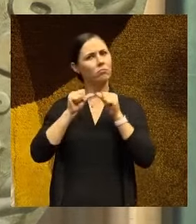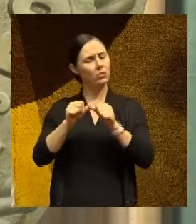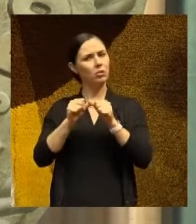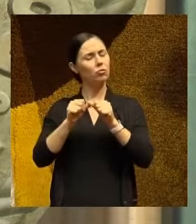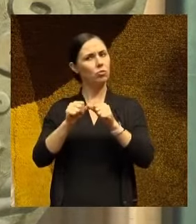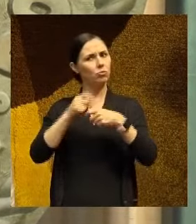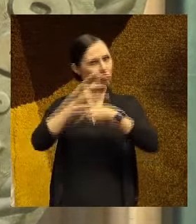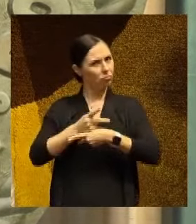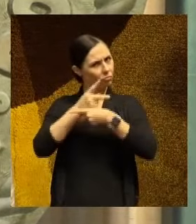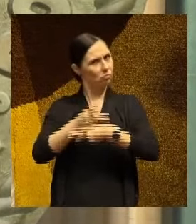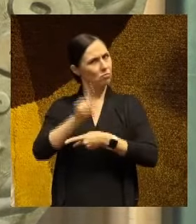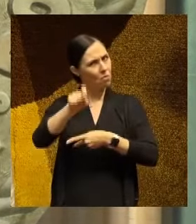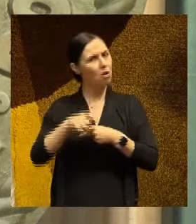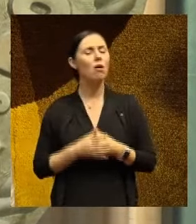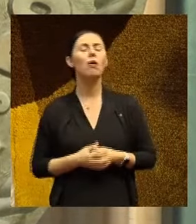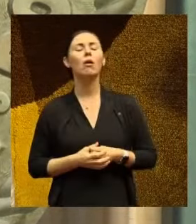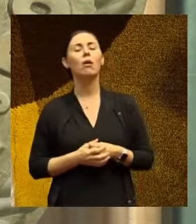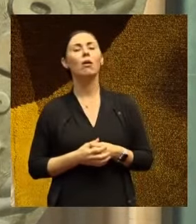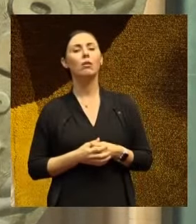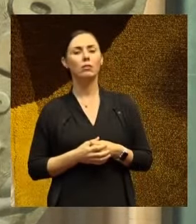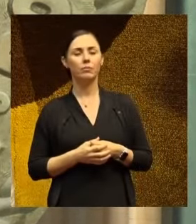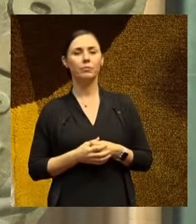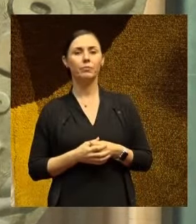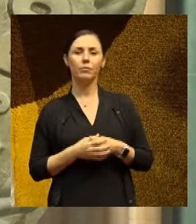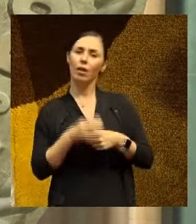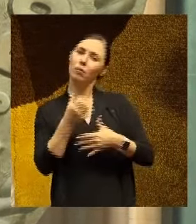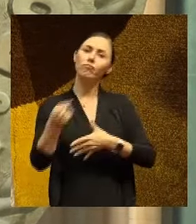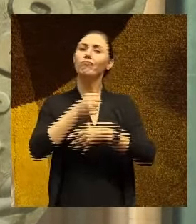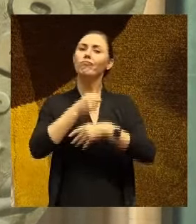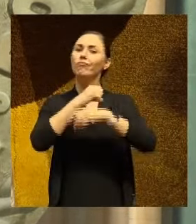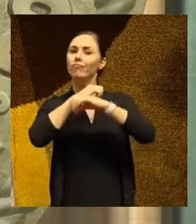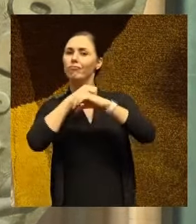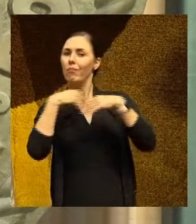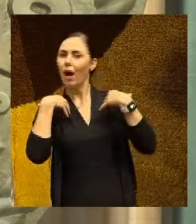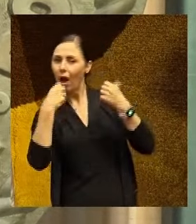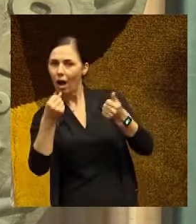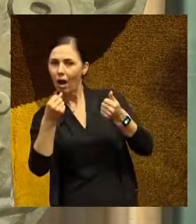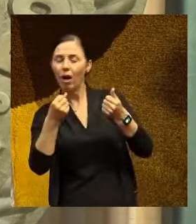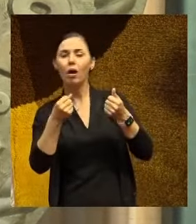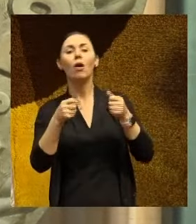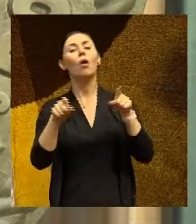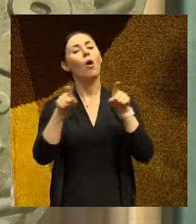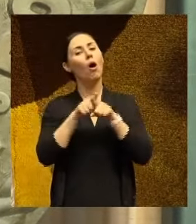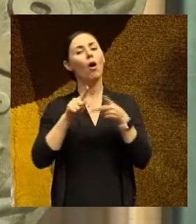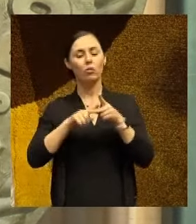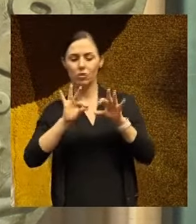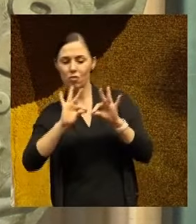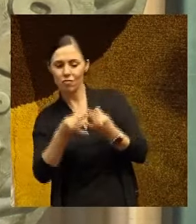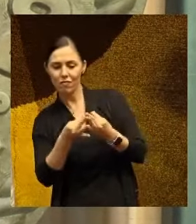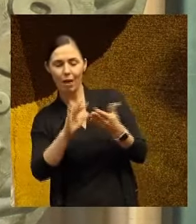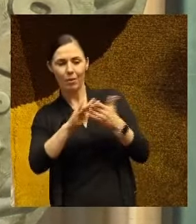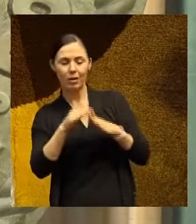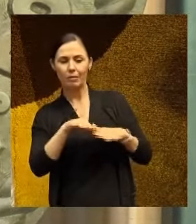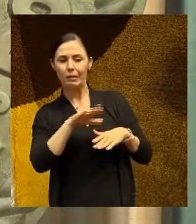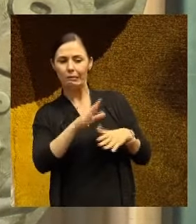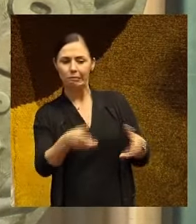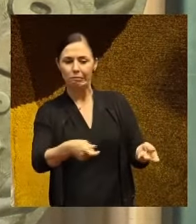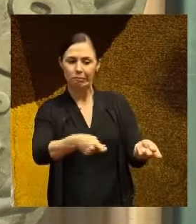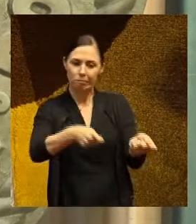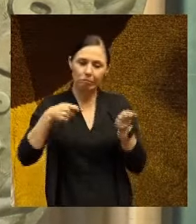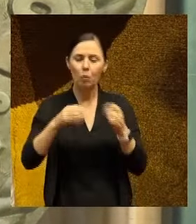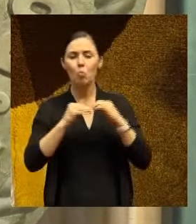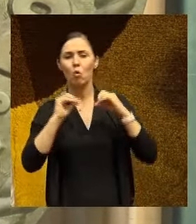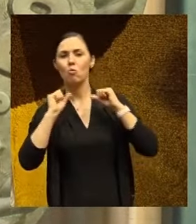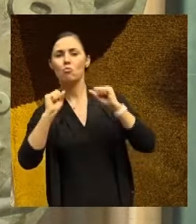While we work to maintain our health, we must also strengthen our families and communities. To do that,